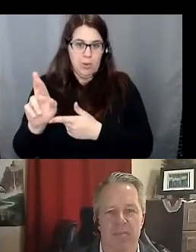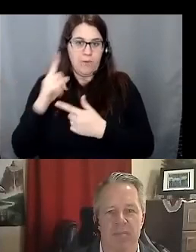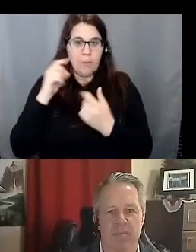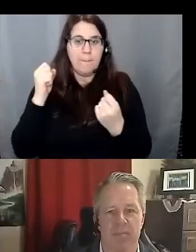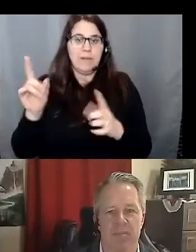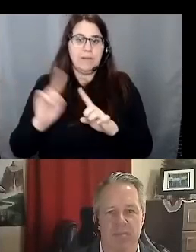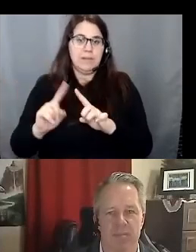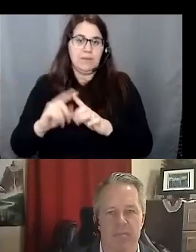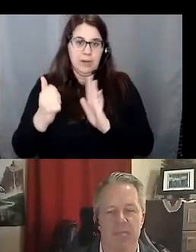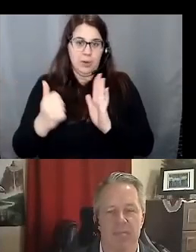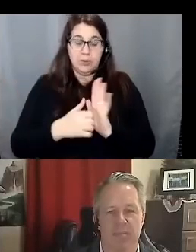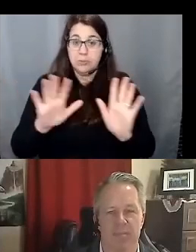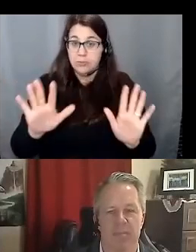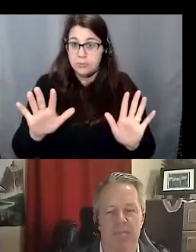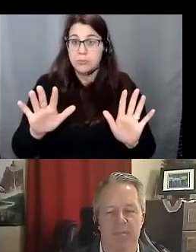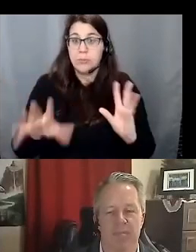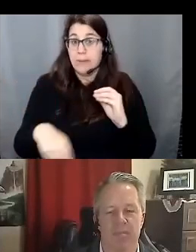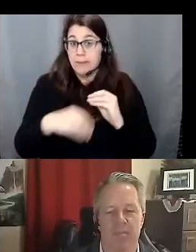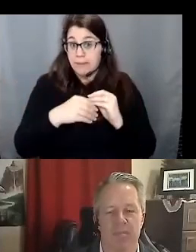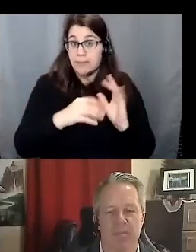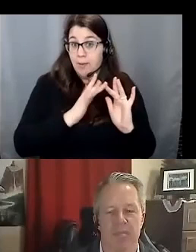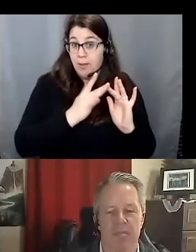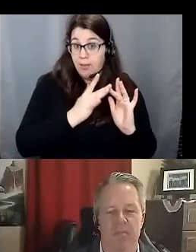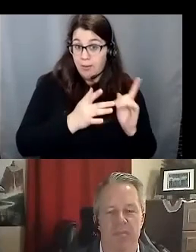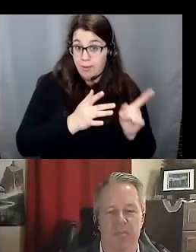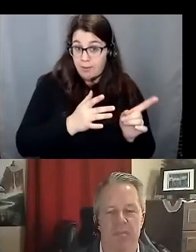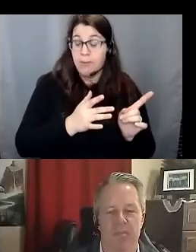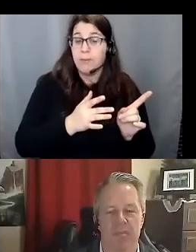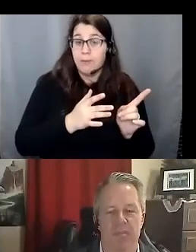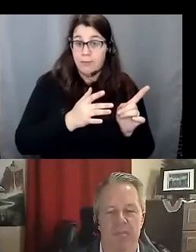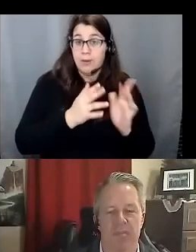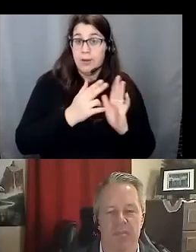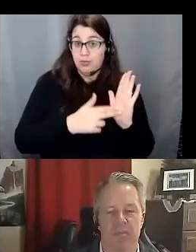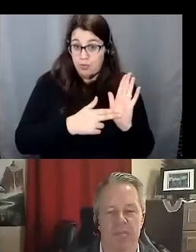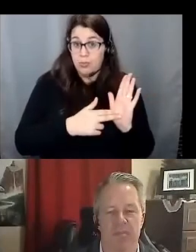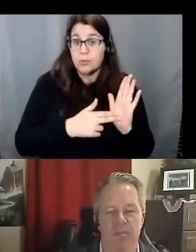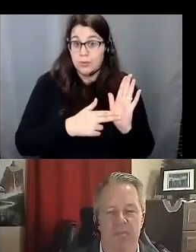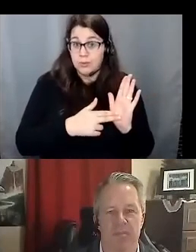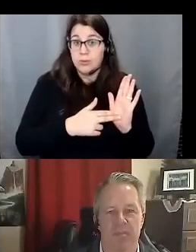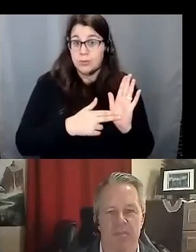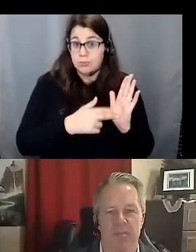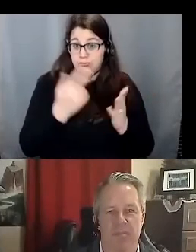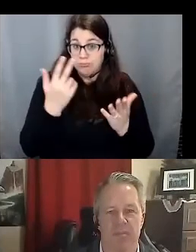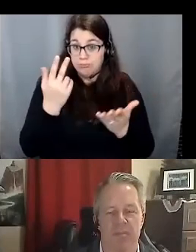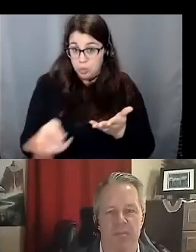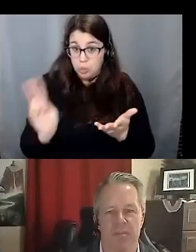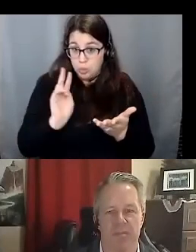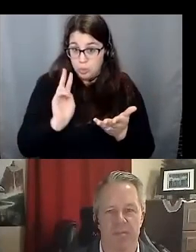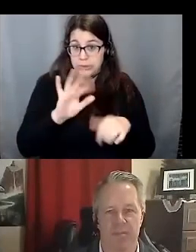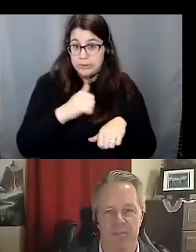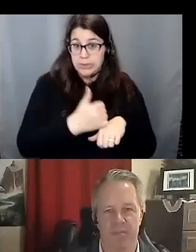WVABLE accounts. So let me add, while the online platform and the enrollment that we held, a couple weeks ago,